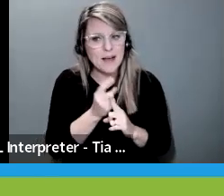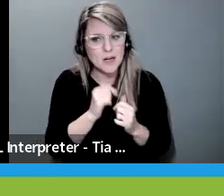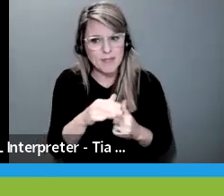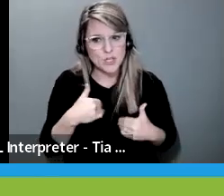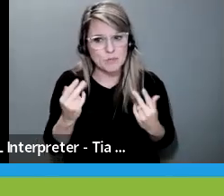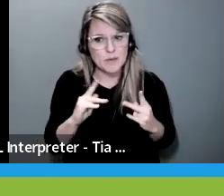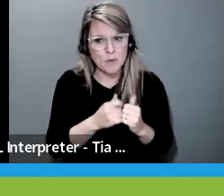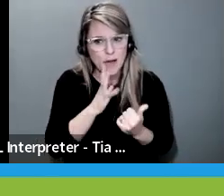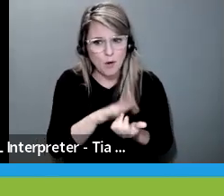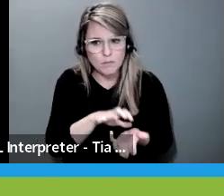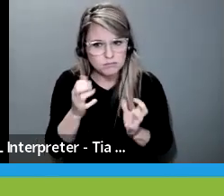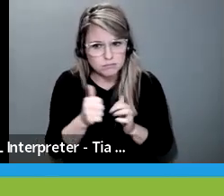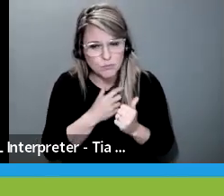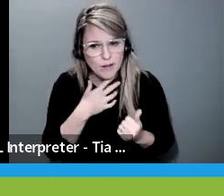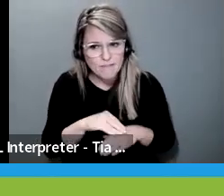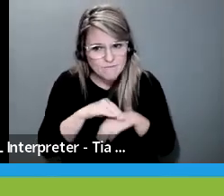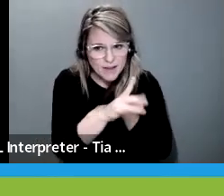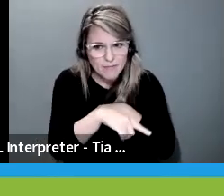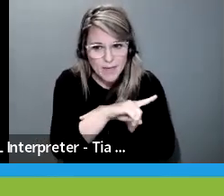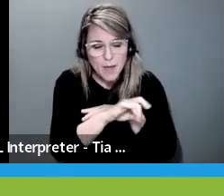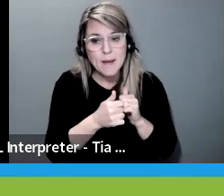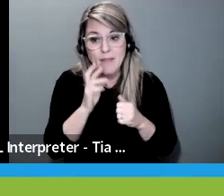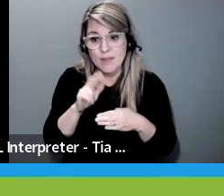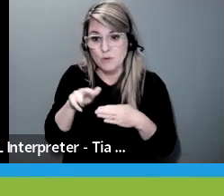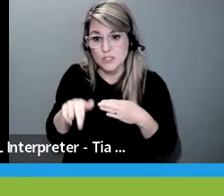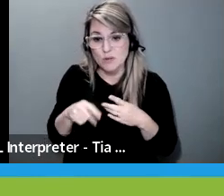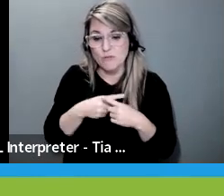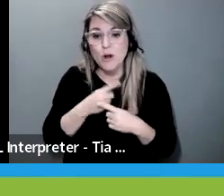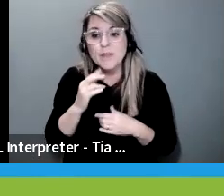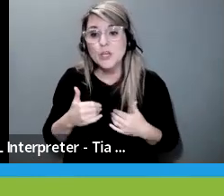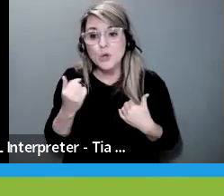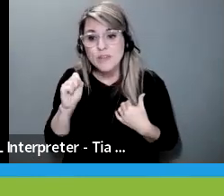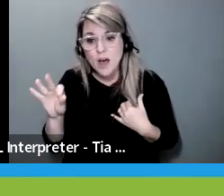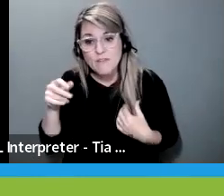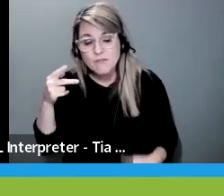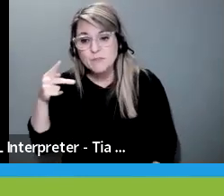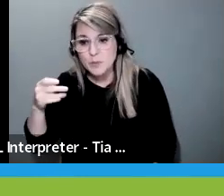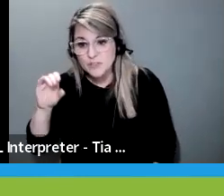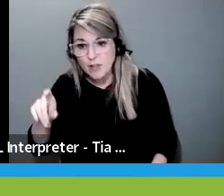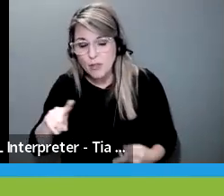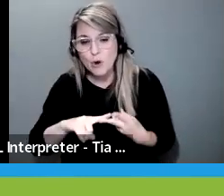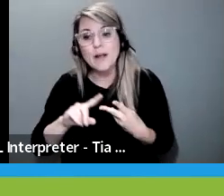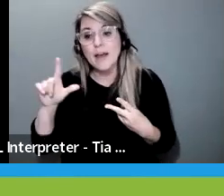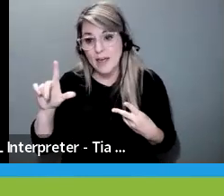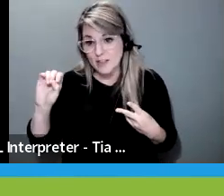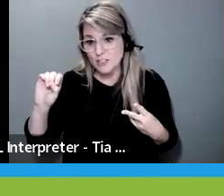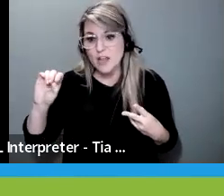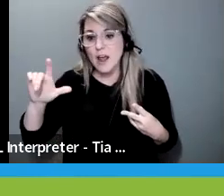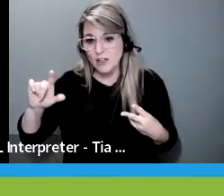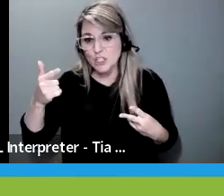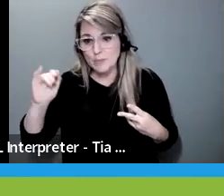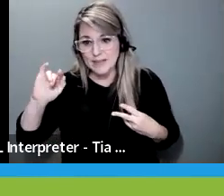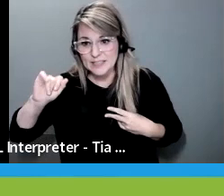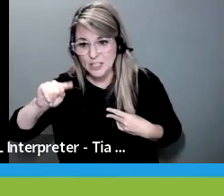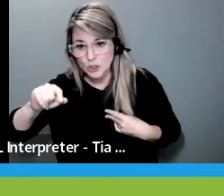to look at and address the worst outcomes they produce for youth of color, LGBTQ youth, and expectant and parenting